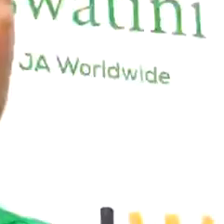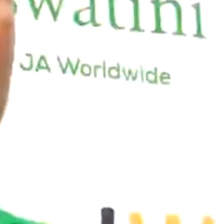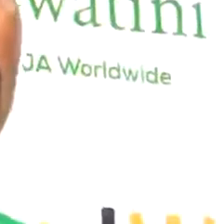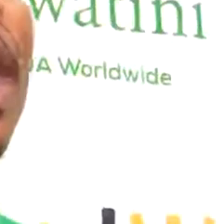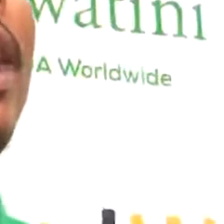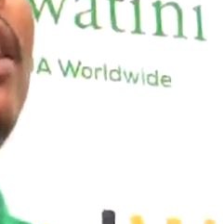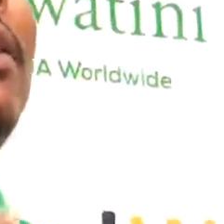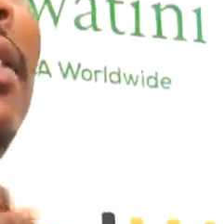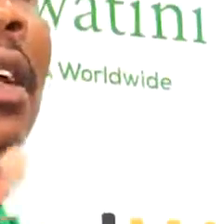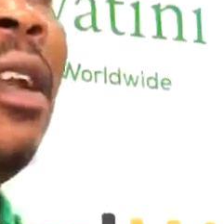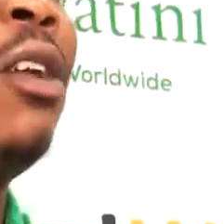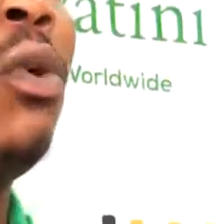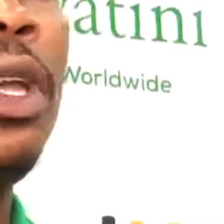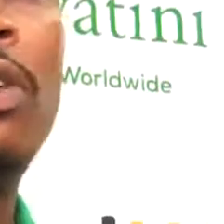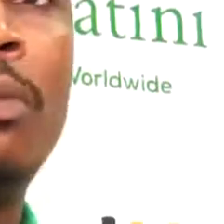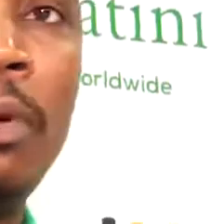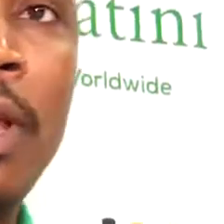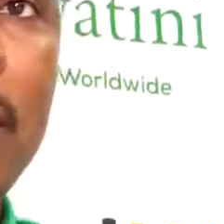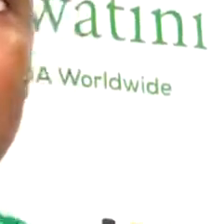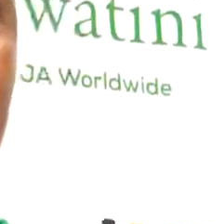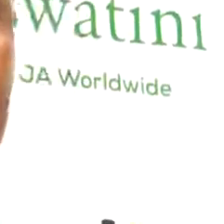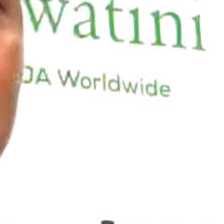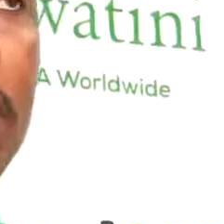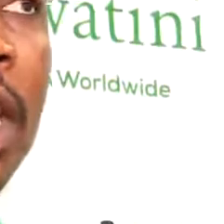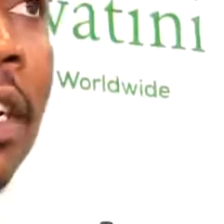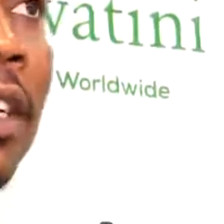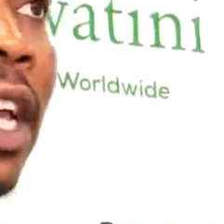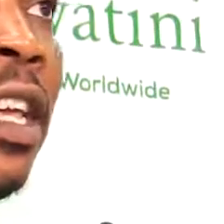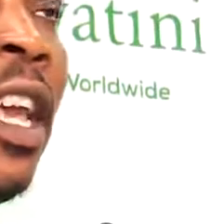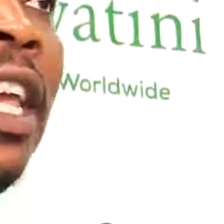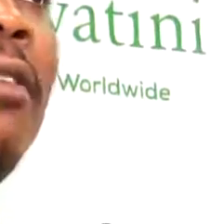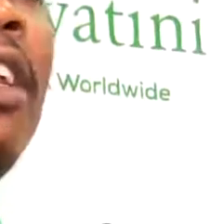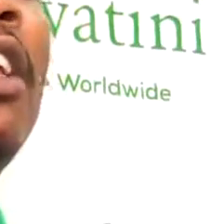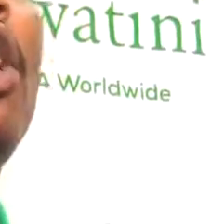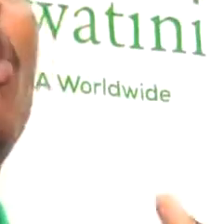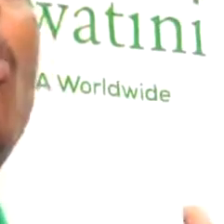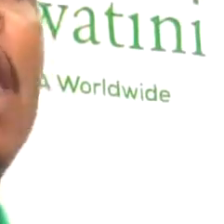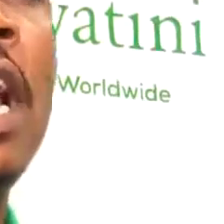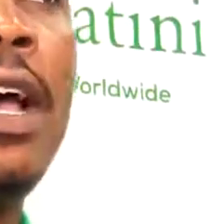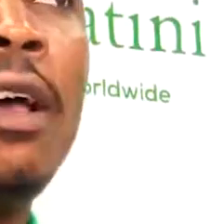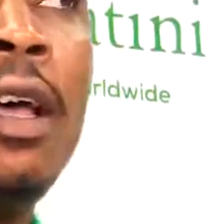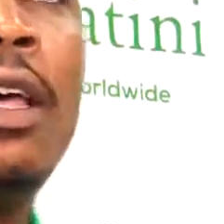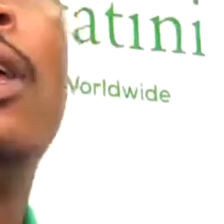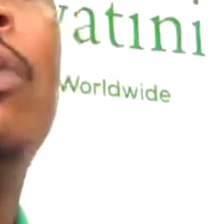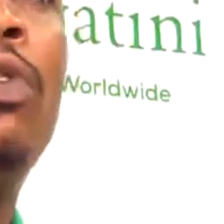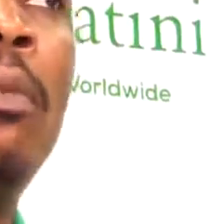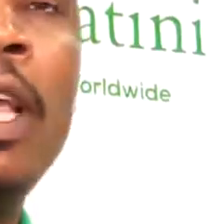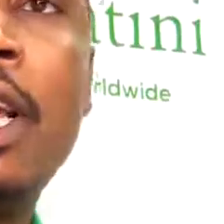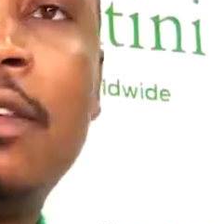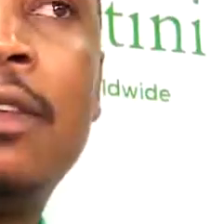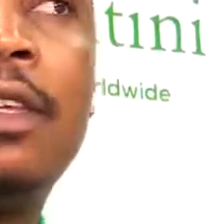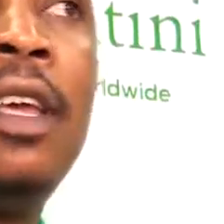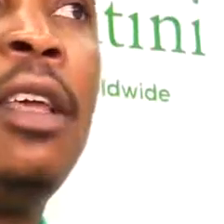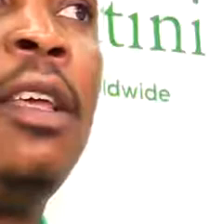equipment we need. We are still going to prepare ourselves, which can take even longer, which will